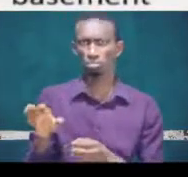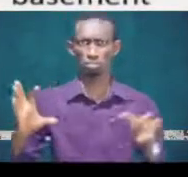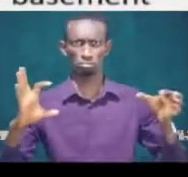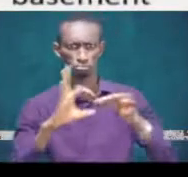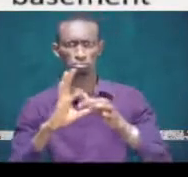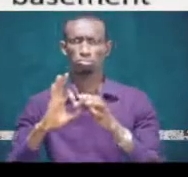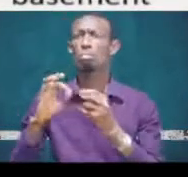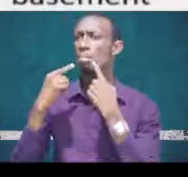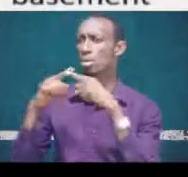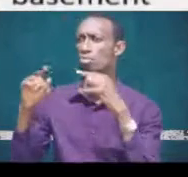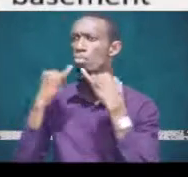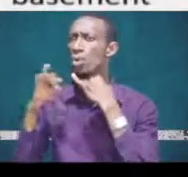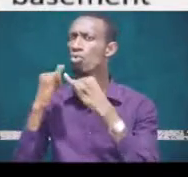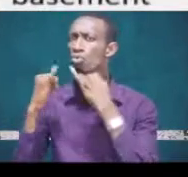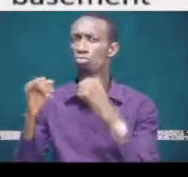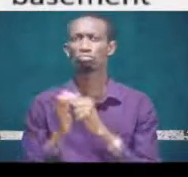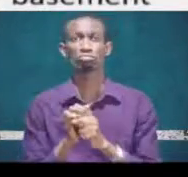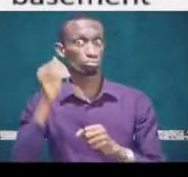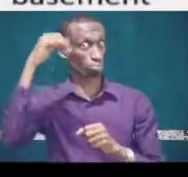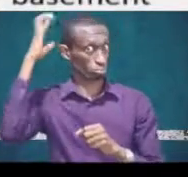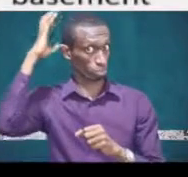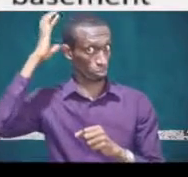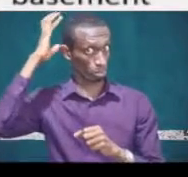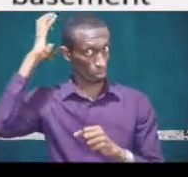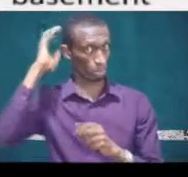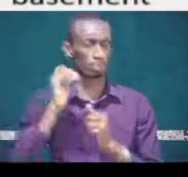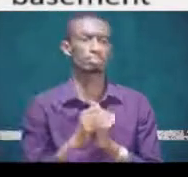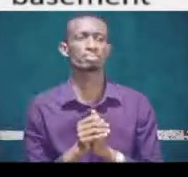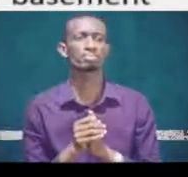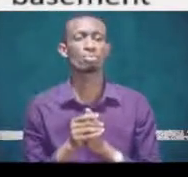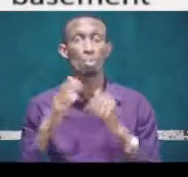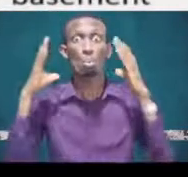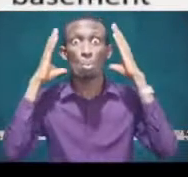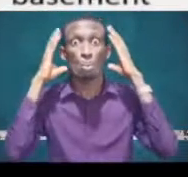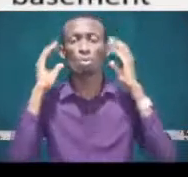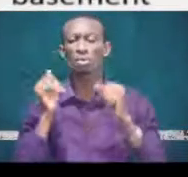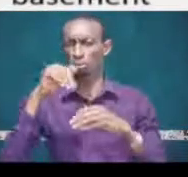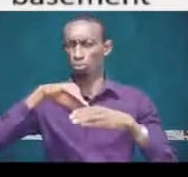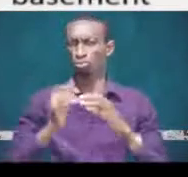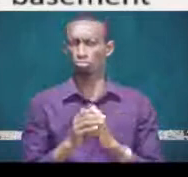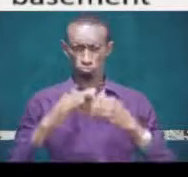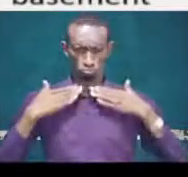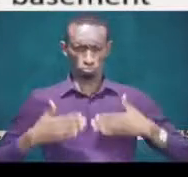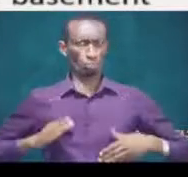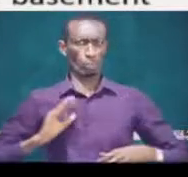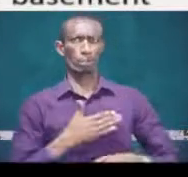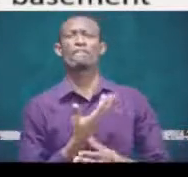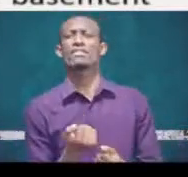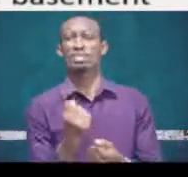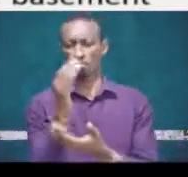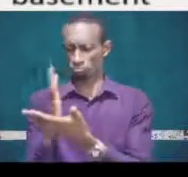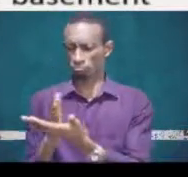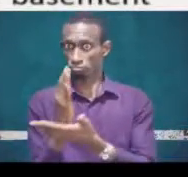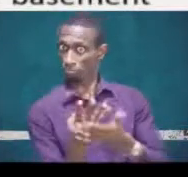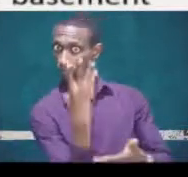nerves. So, which means in our body, we have 4 different